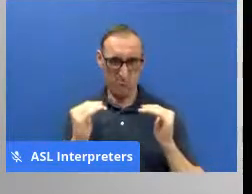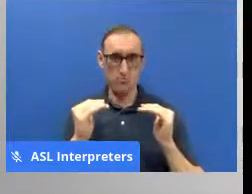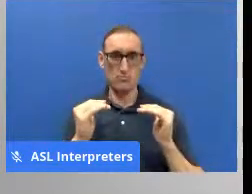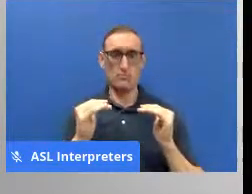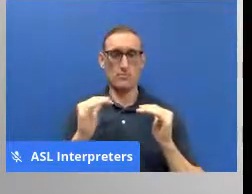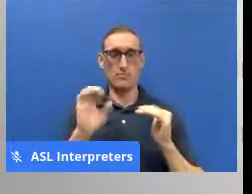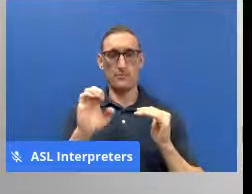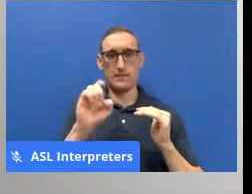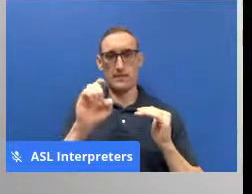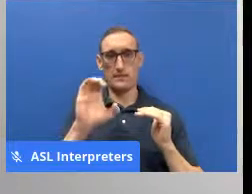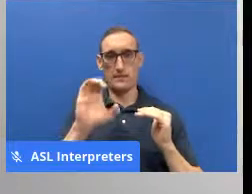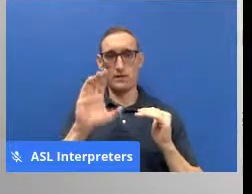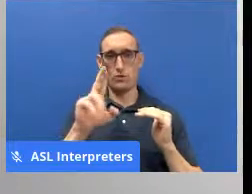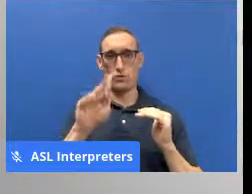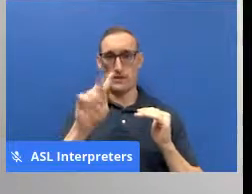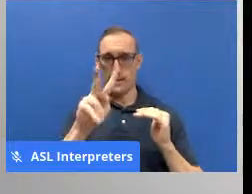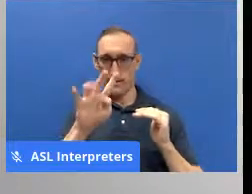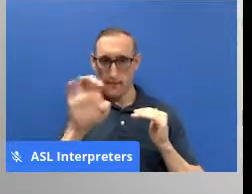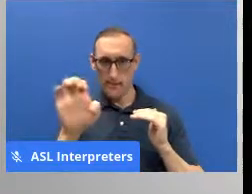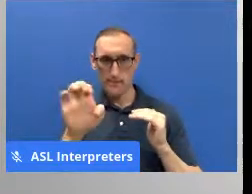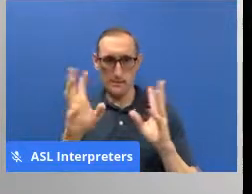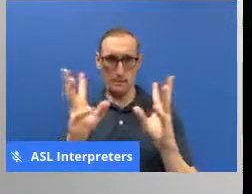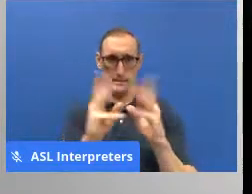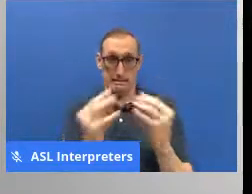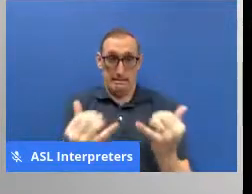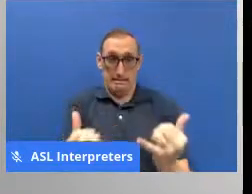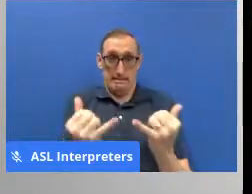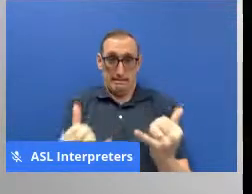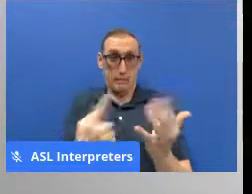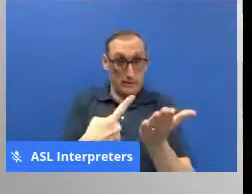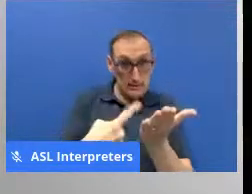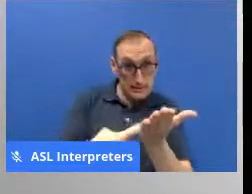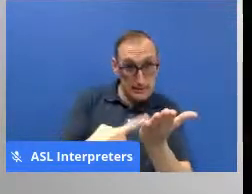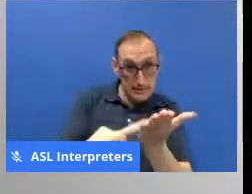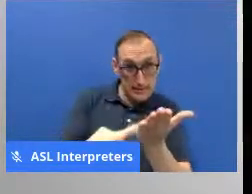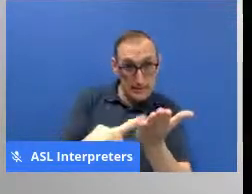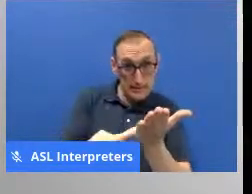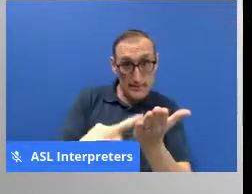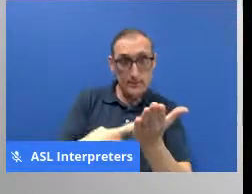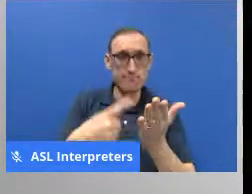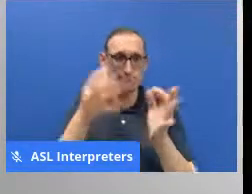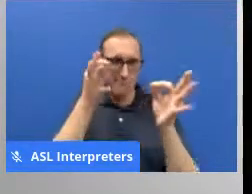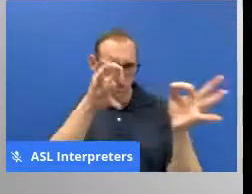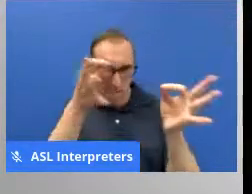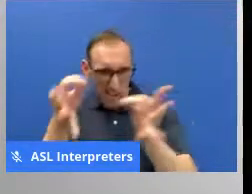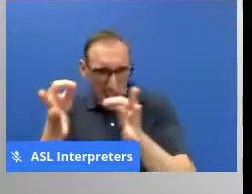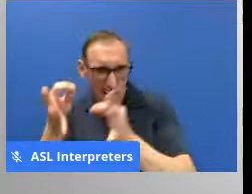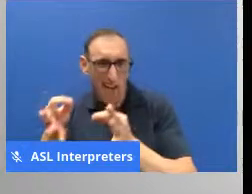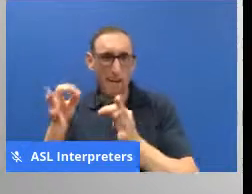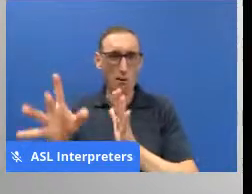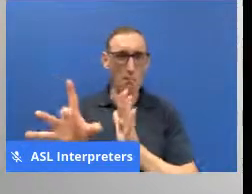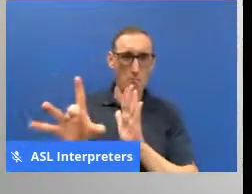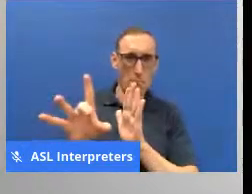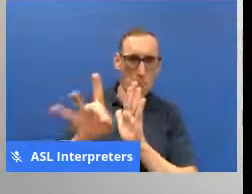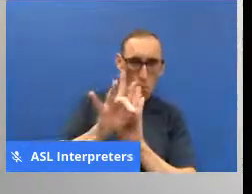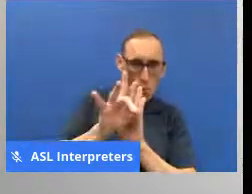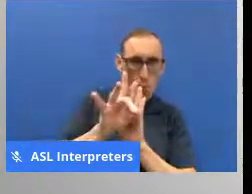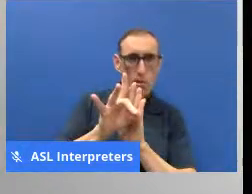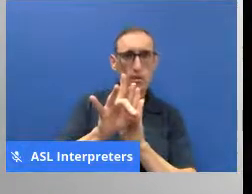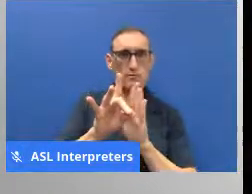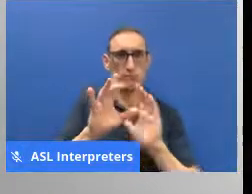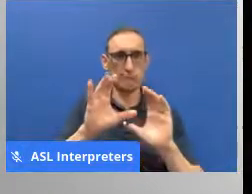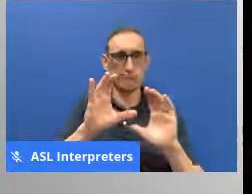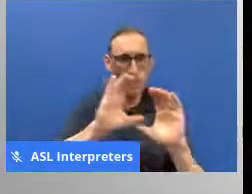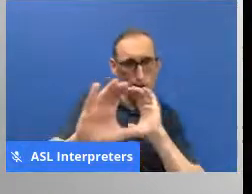session to discuss or deliberate upon the appointment, employment, compensation,